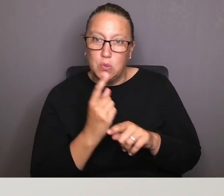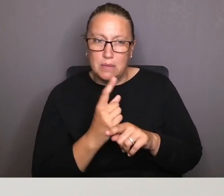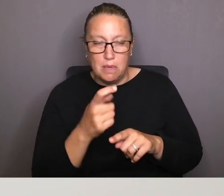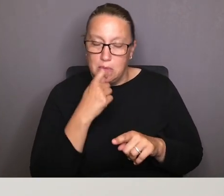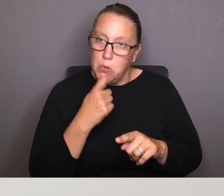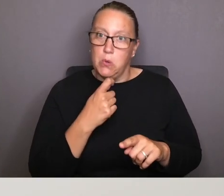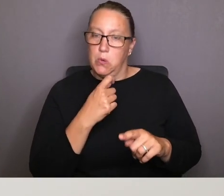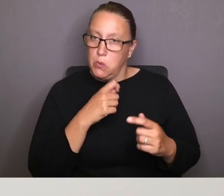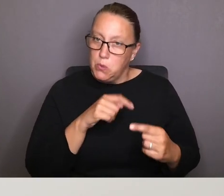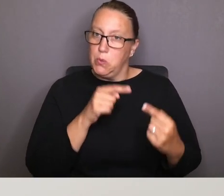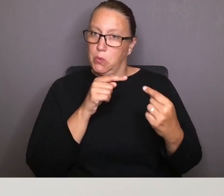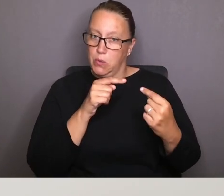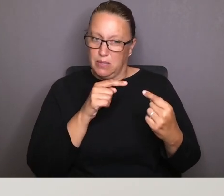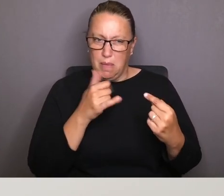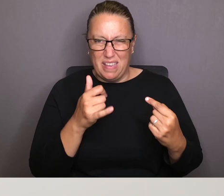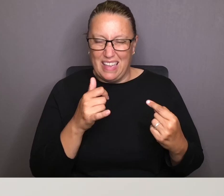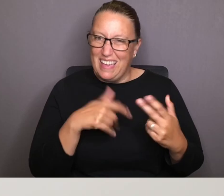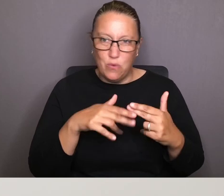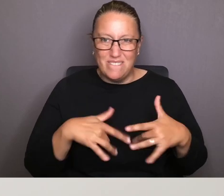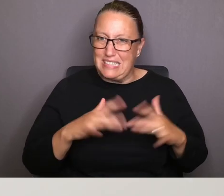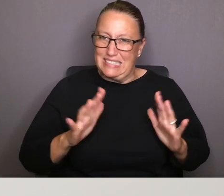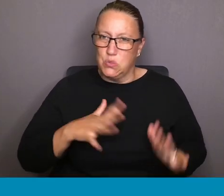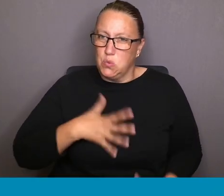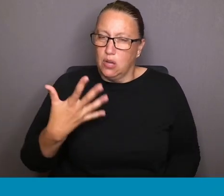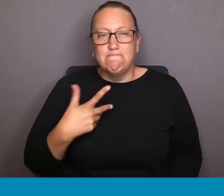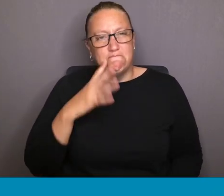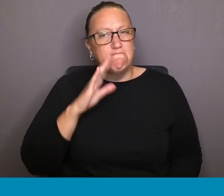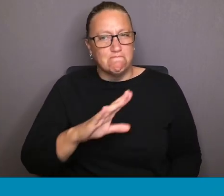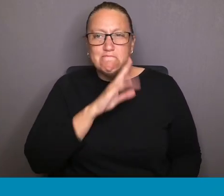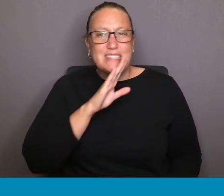confronting. So maybe give this one a miss and come back later.